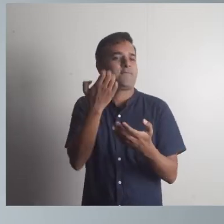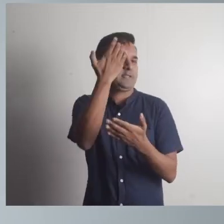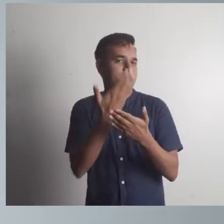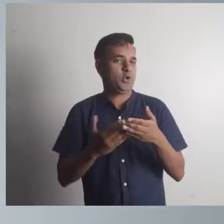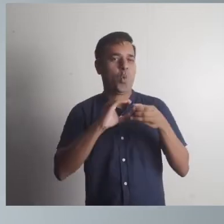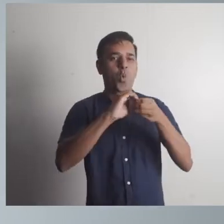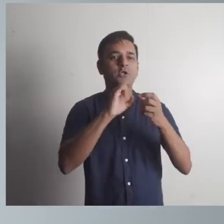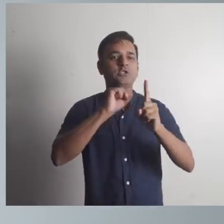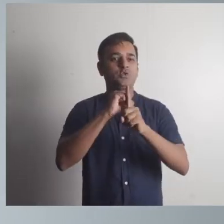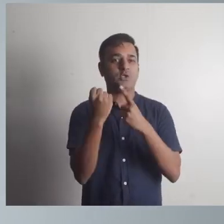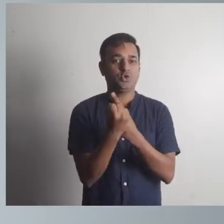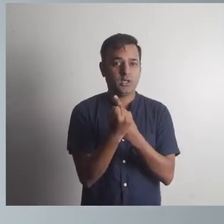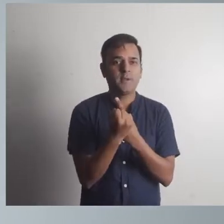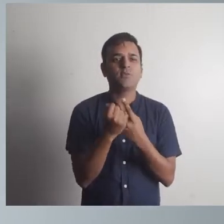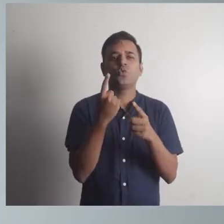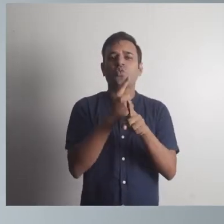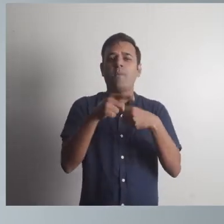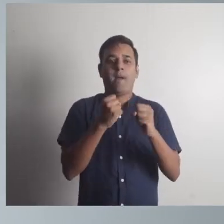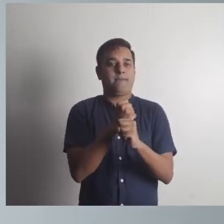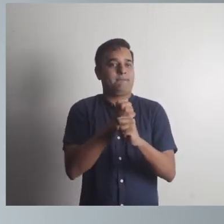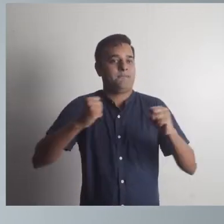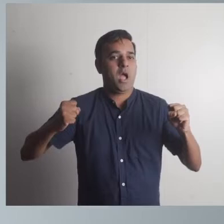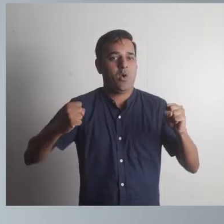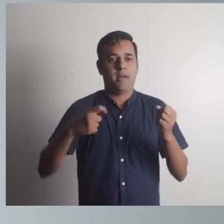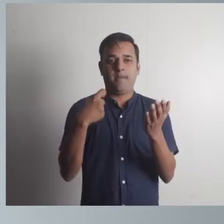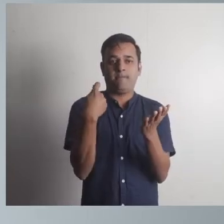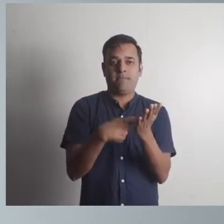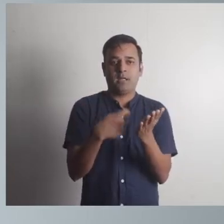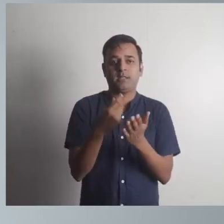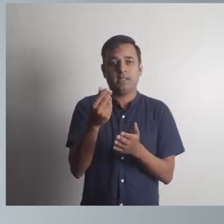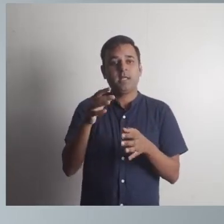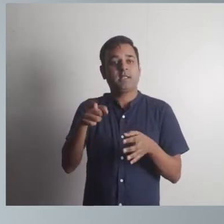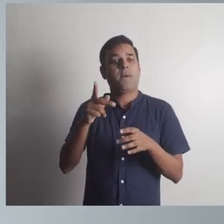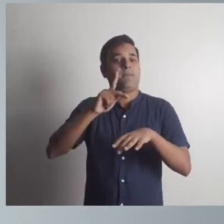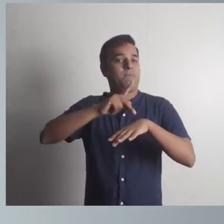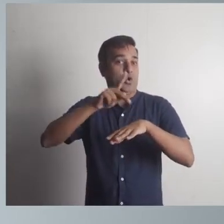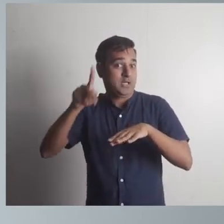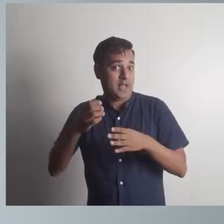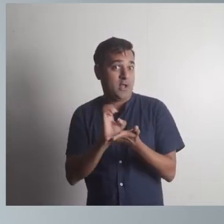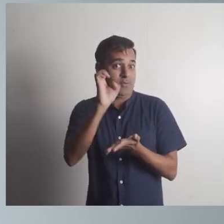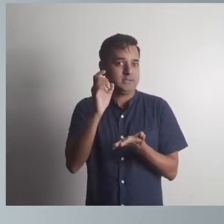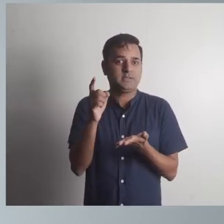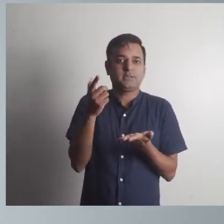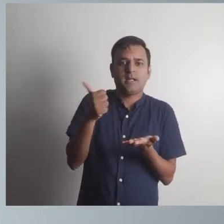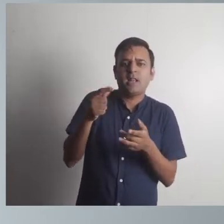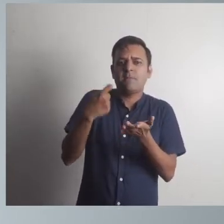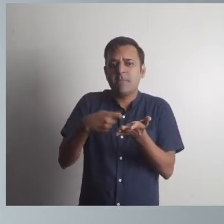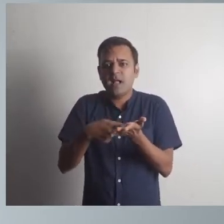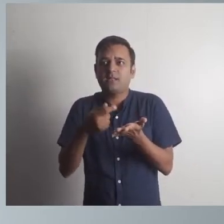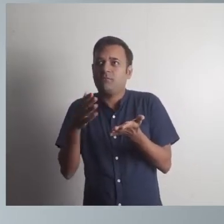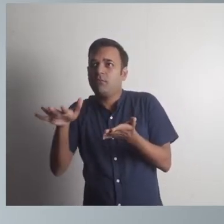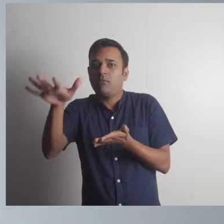and money. So we call it political economy. Anything is about where money moves, where resources move,